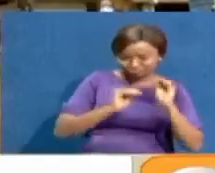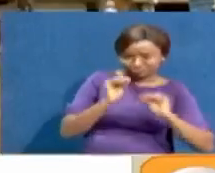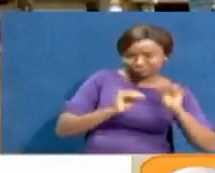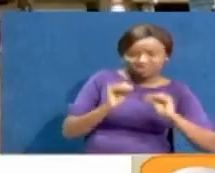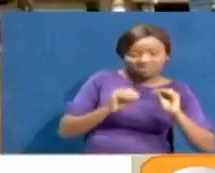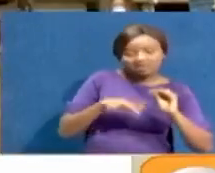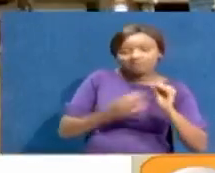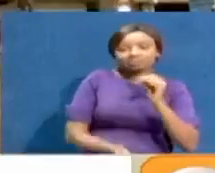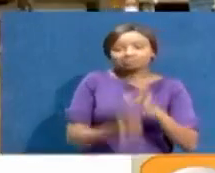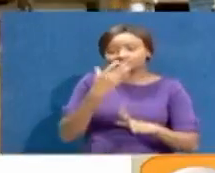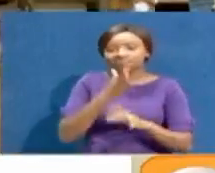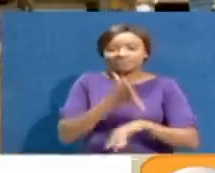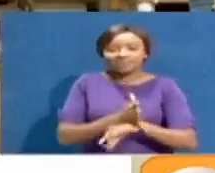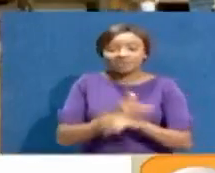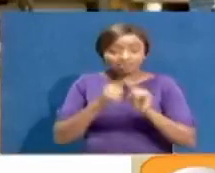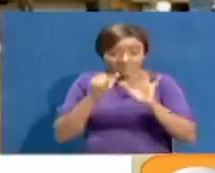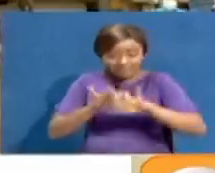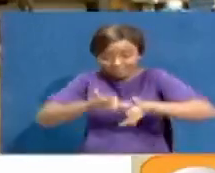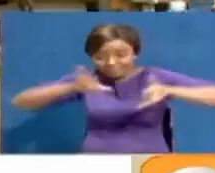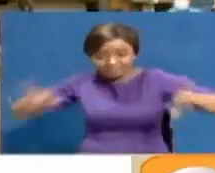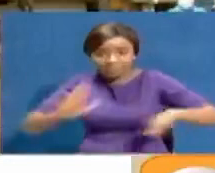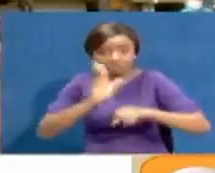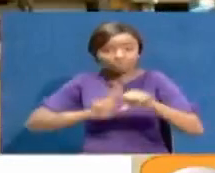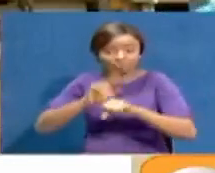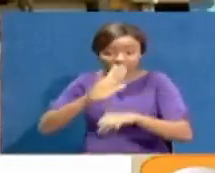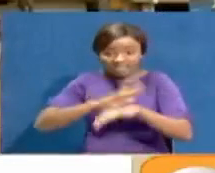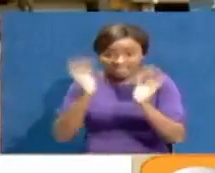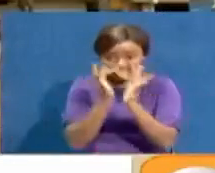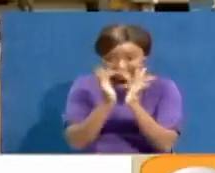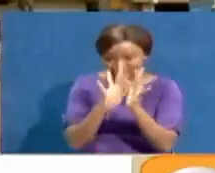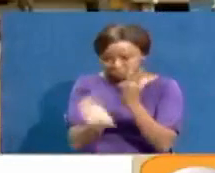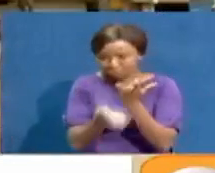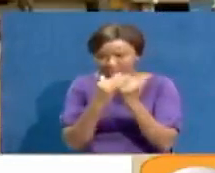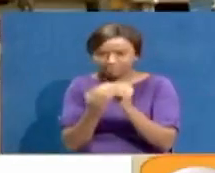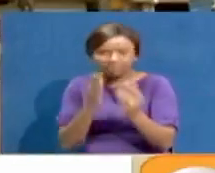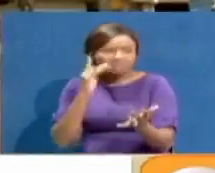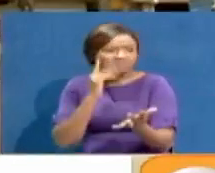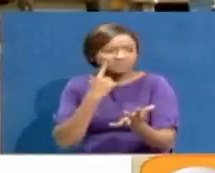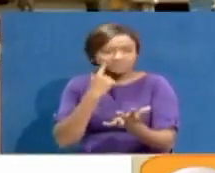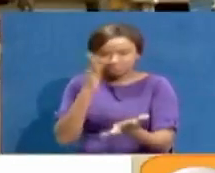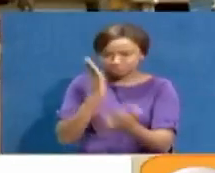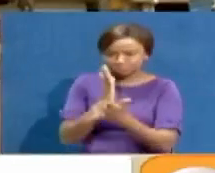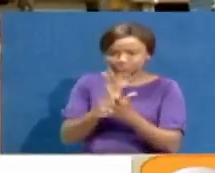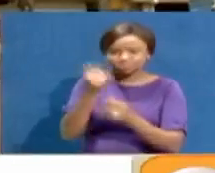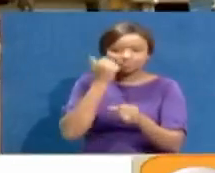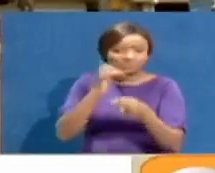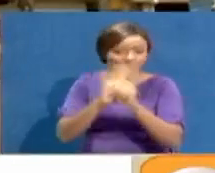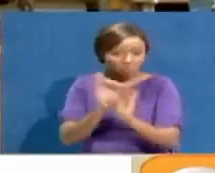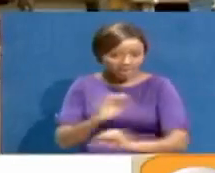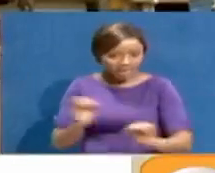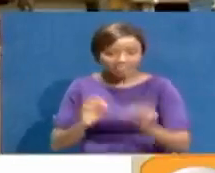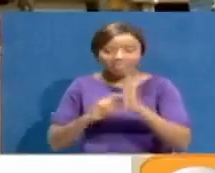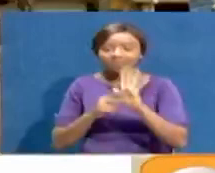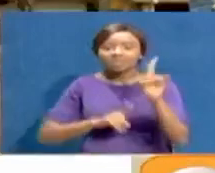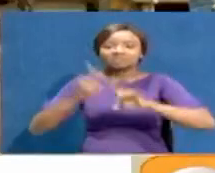to fake ones. But with a digital format and a way to verify a COVID-19 certificate, it seems that travel will become